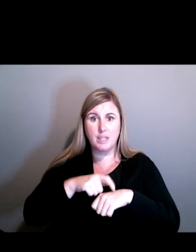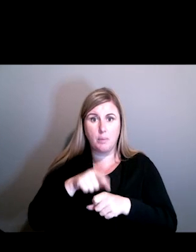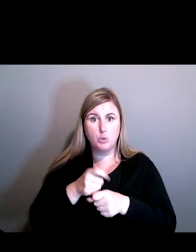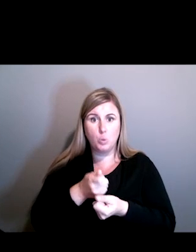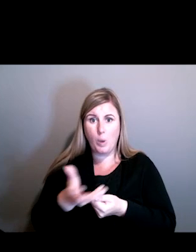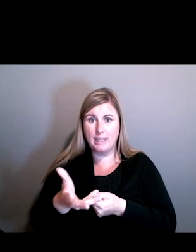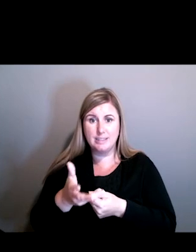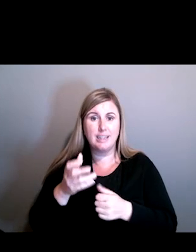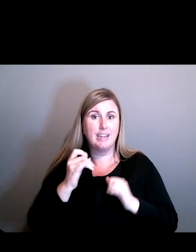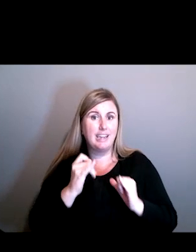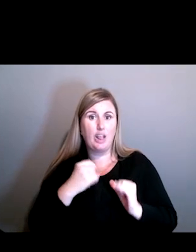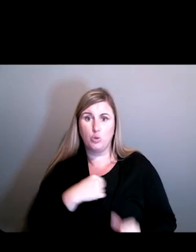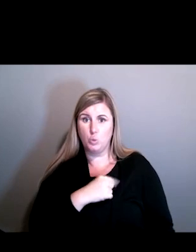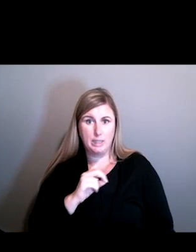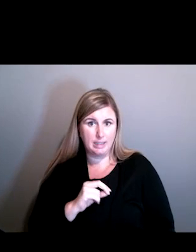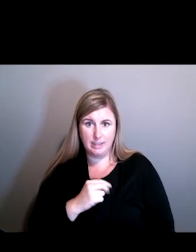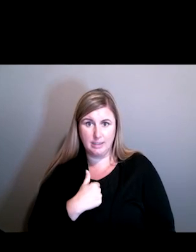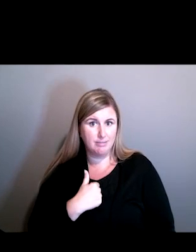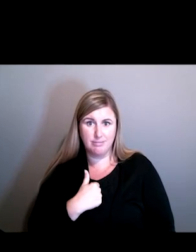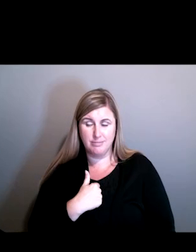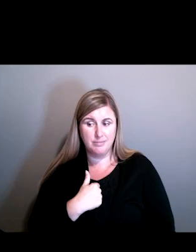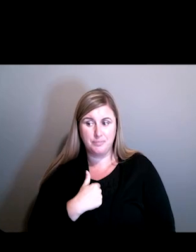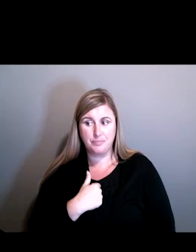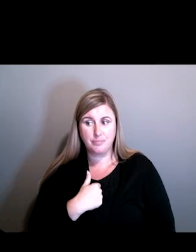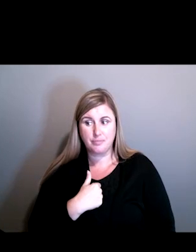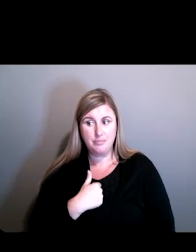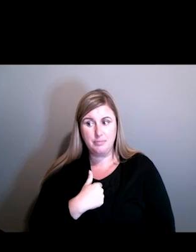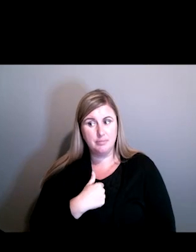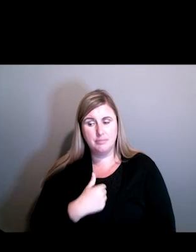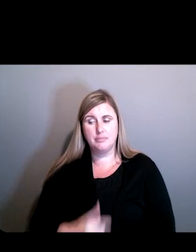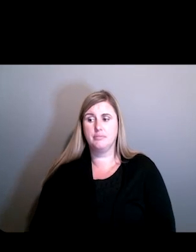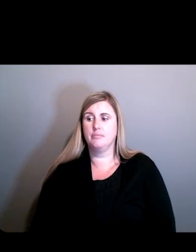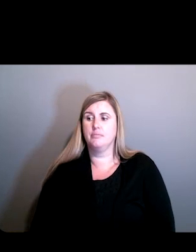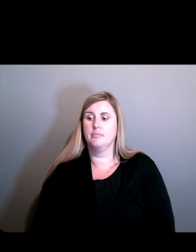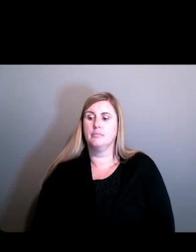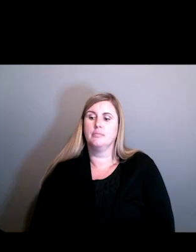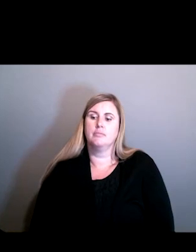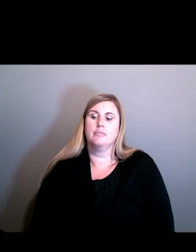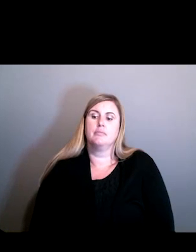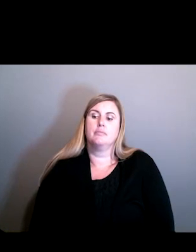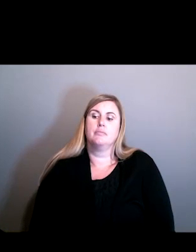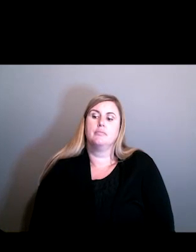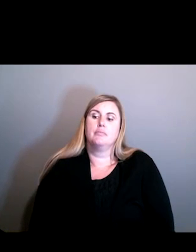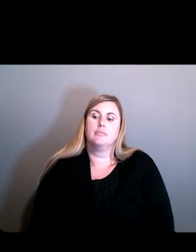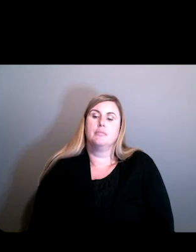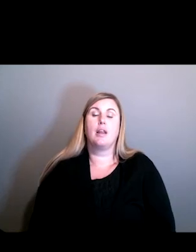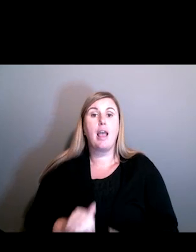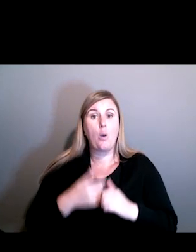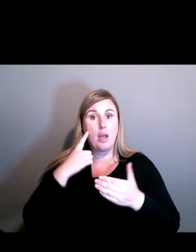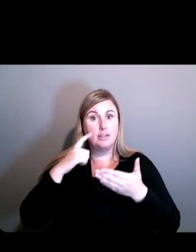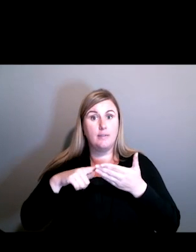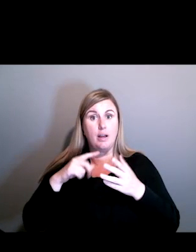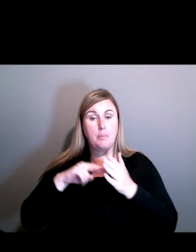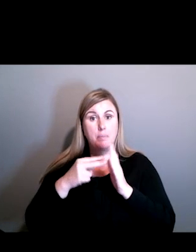don't have time to waste, and neither do we. So let's look at how to